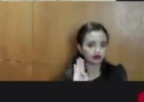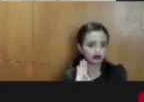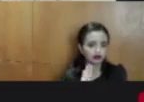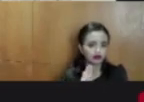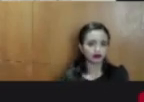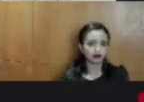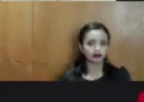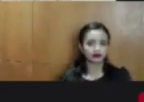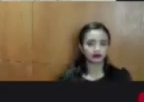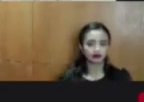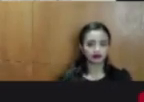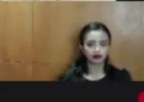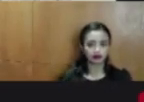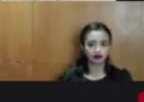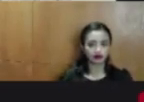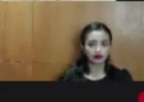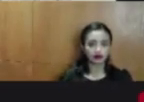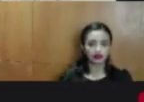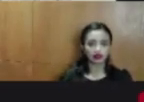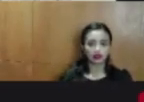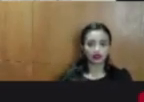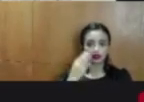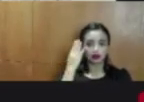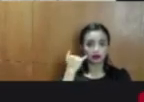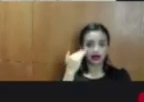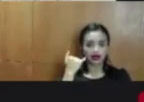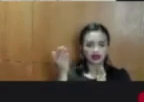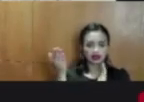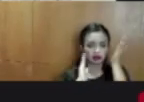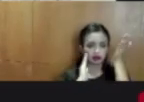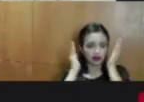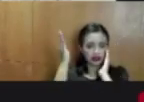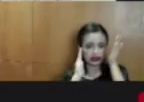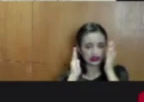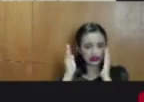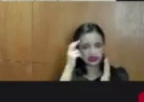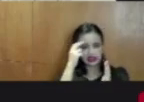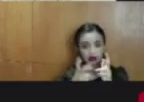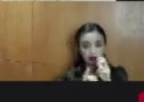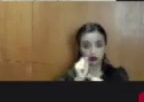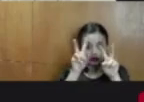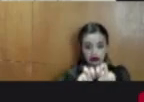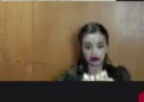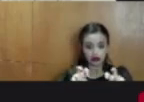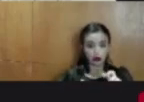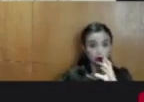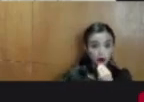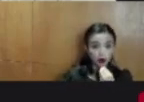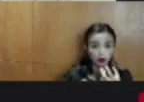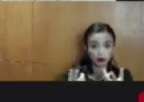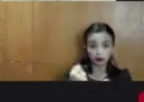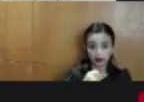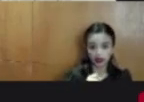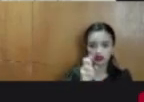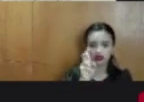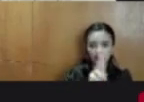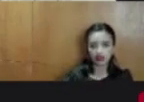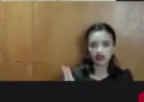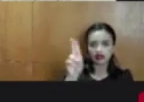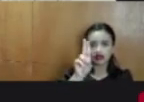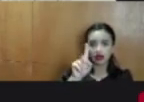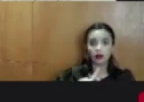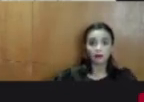One thing that is holding Malaysia back is that most research is conducted by universities, but these lack ties